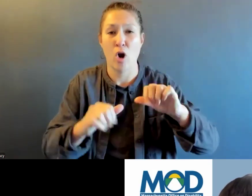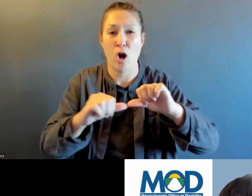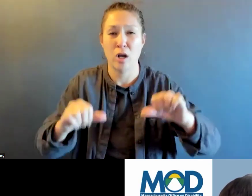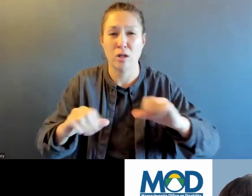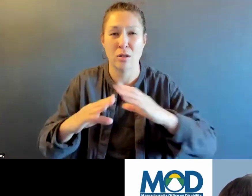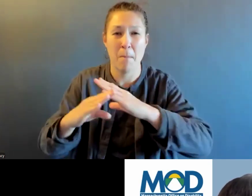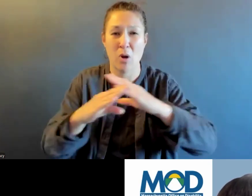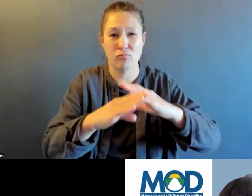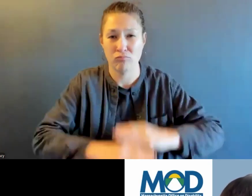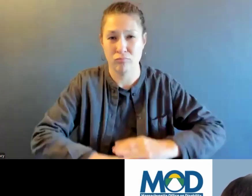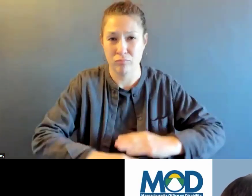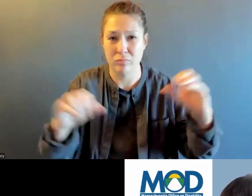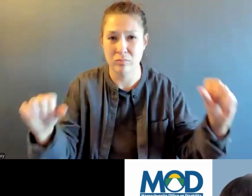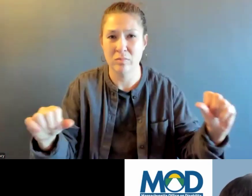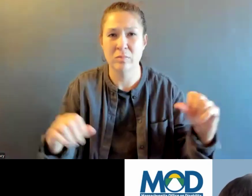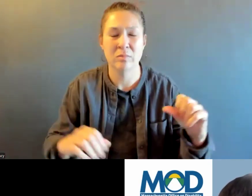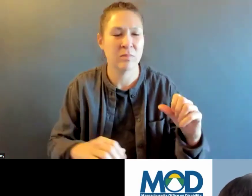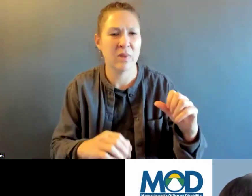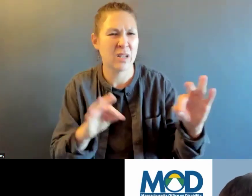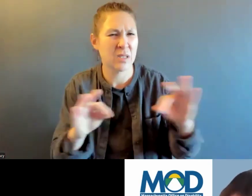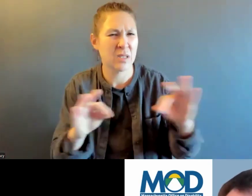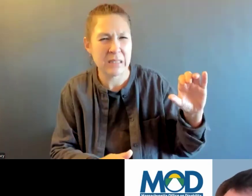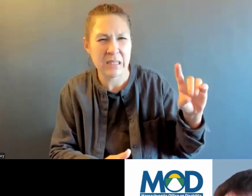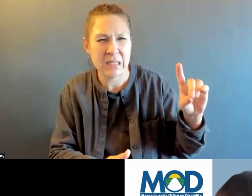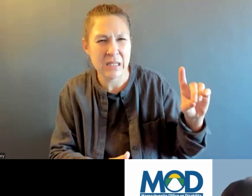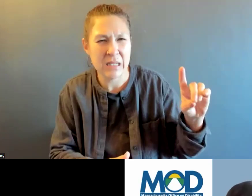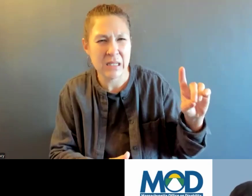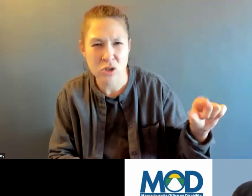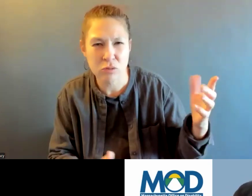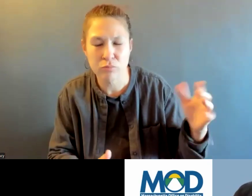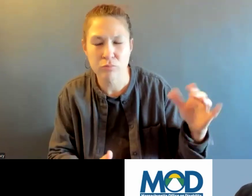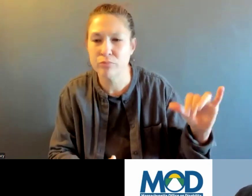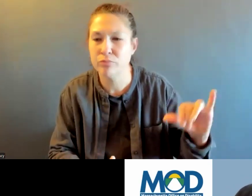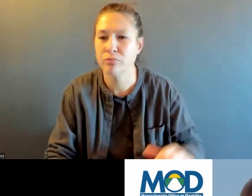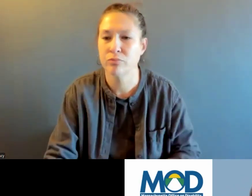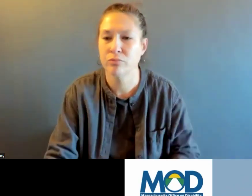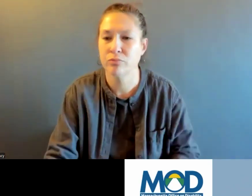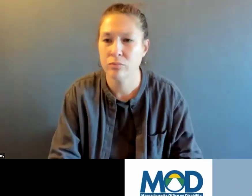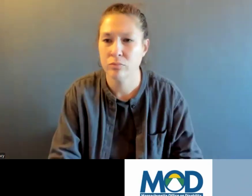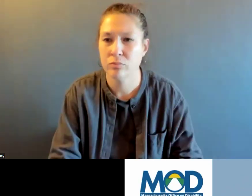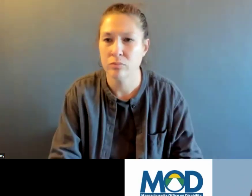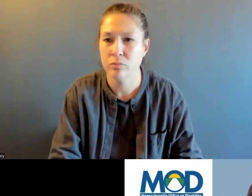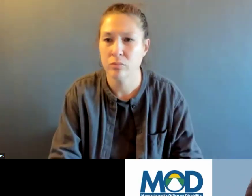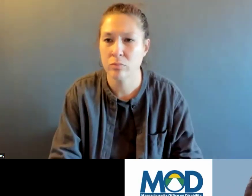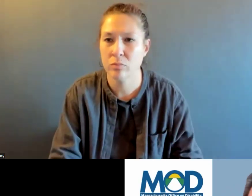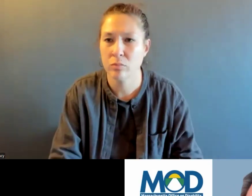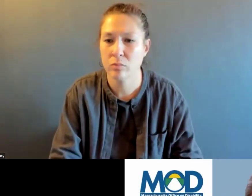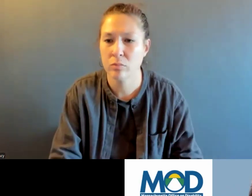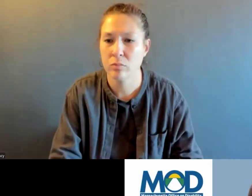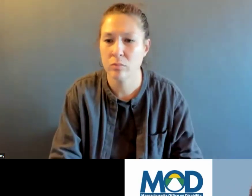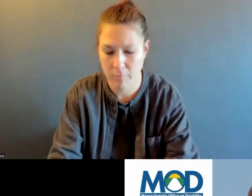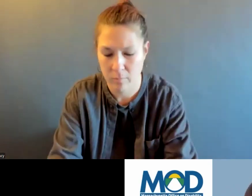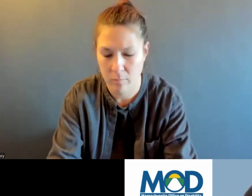also say what CDBG stands for those who might not. Sure. So hopefully I got the question. You might have